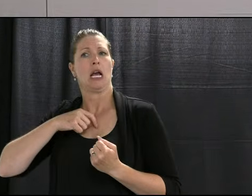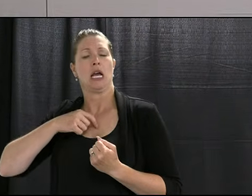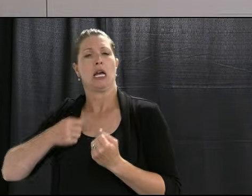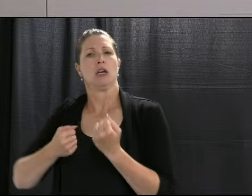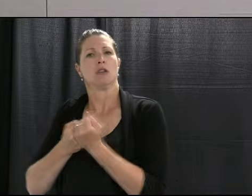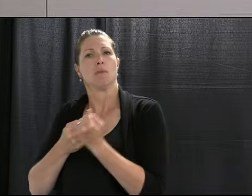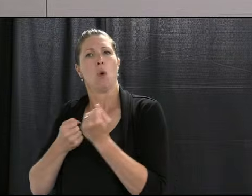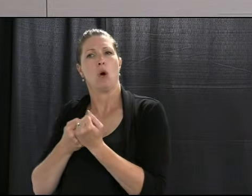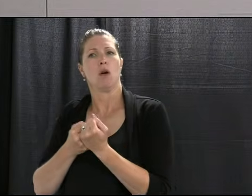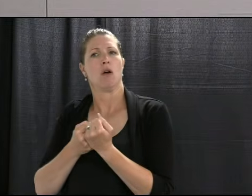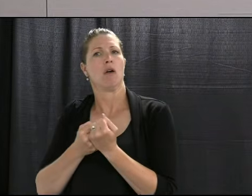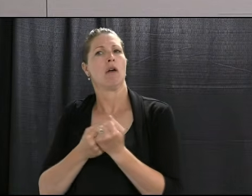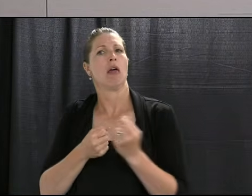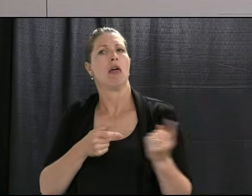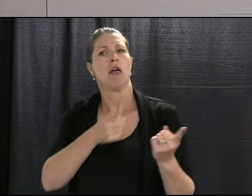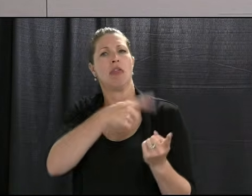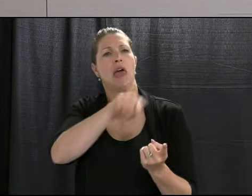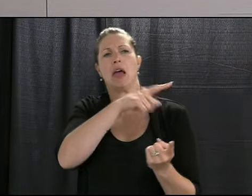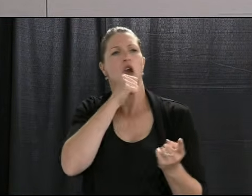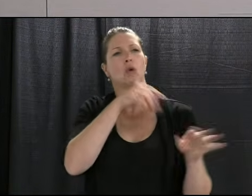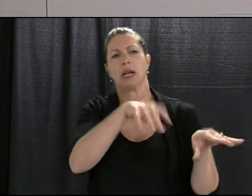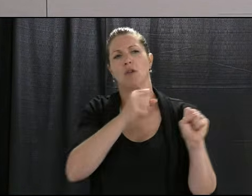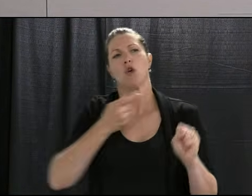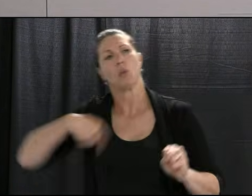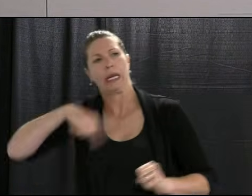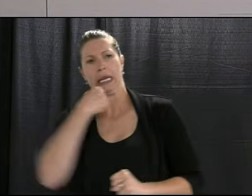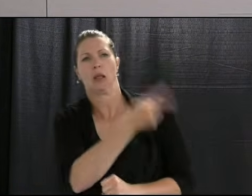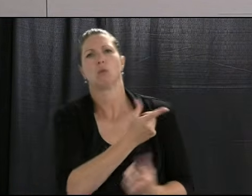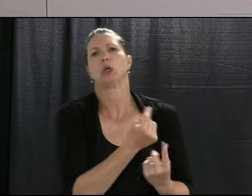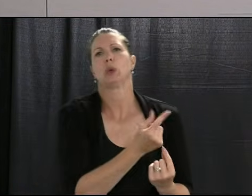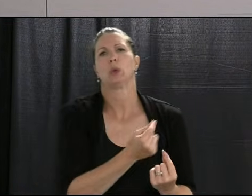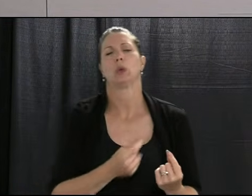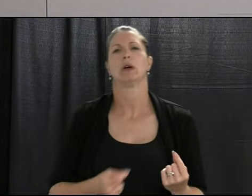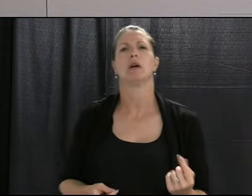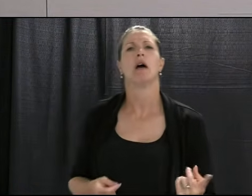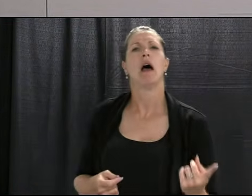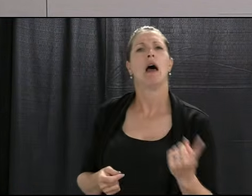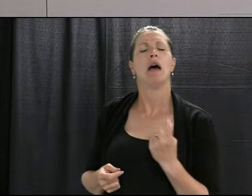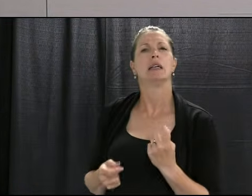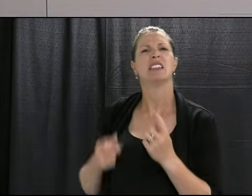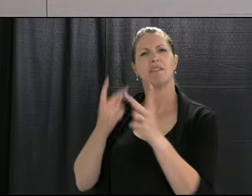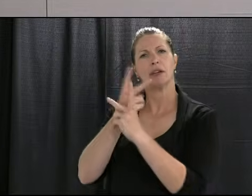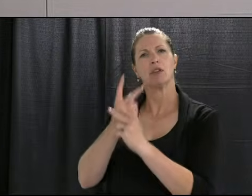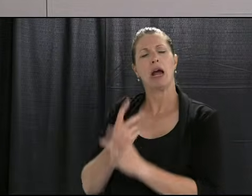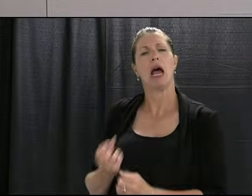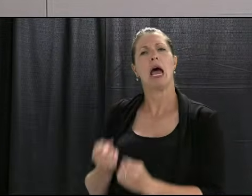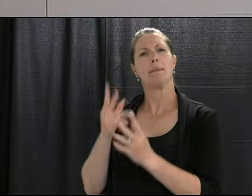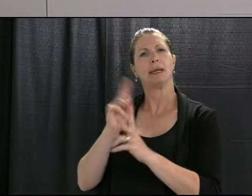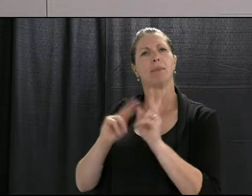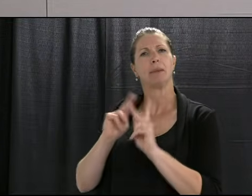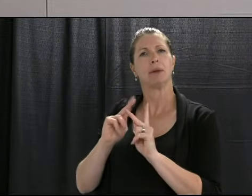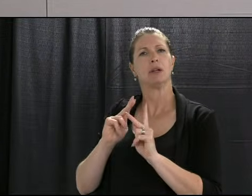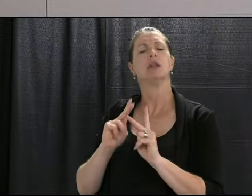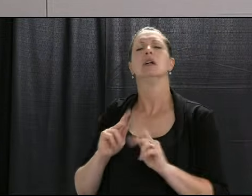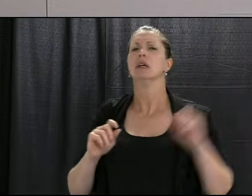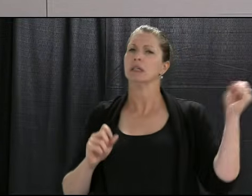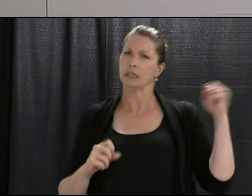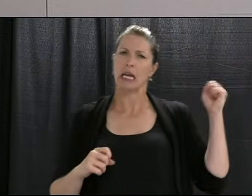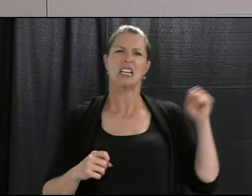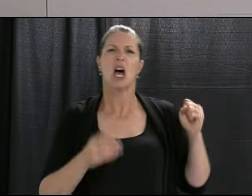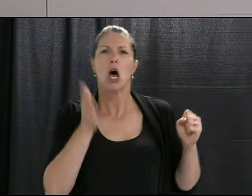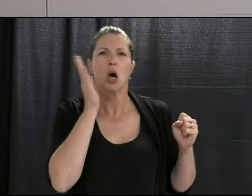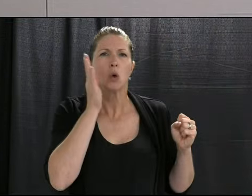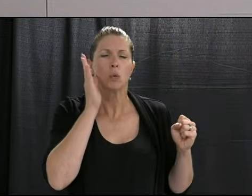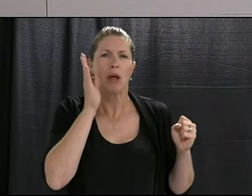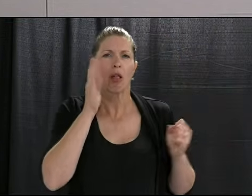what would you have to do to get one of those? And how did you arrive at that figure? Yeah, so you would, again, we're going to provide the details of what